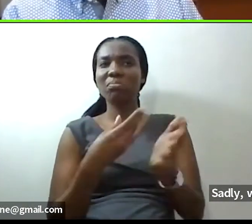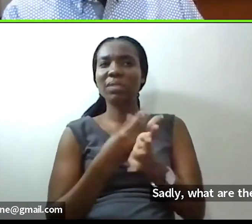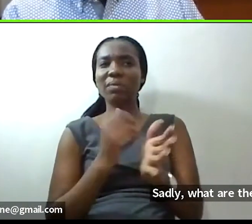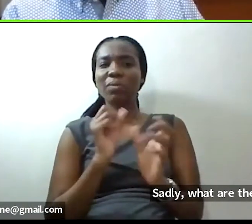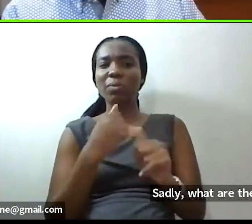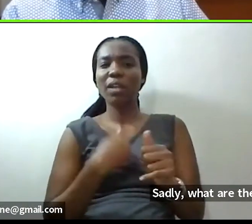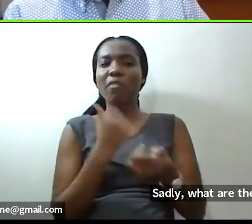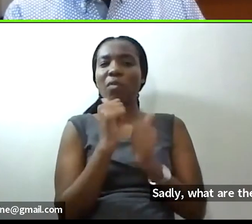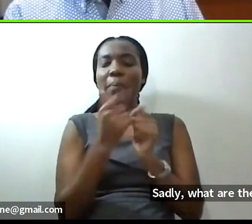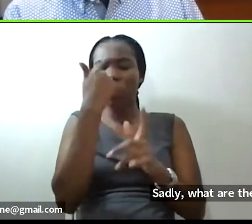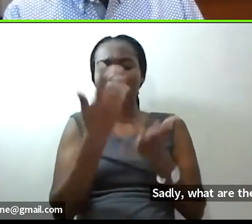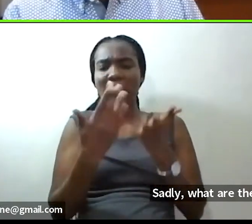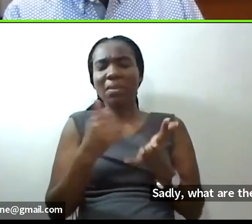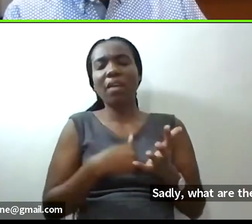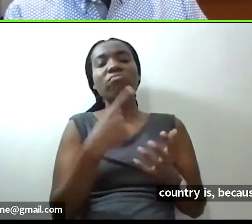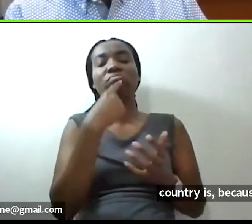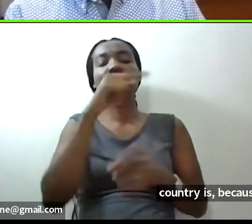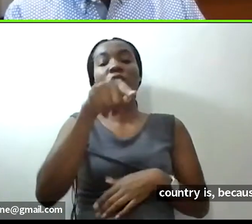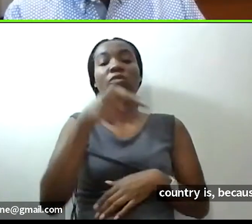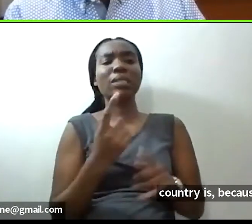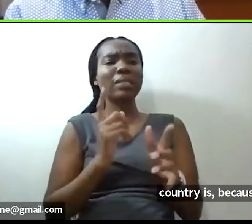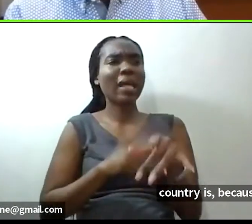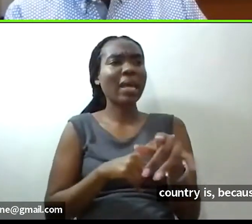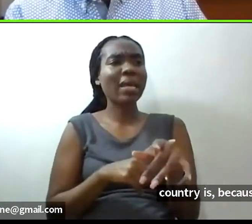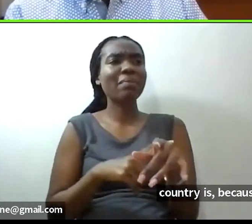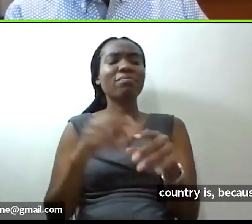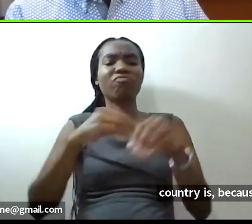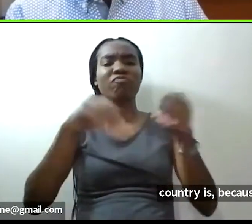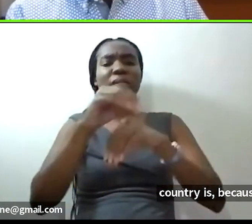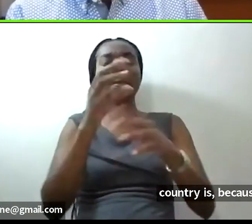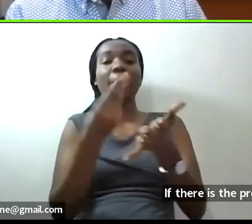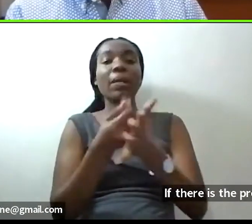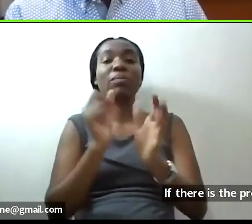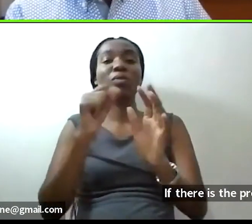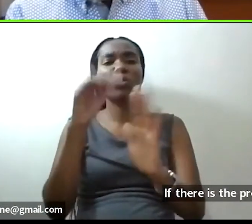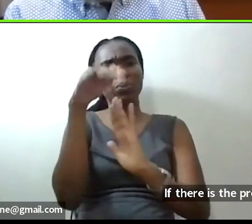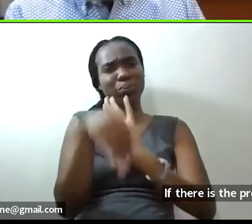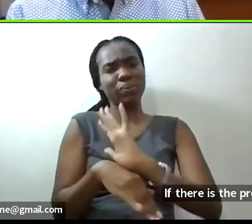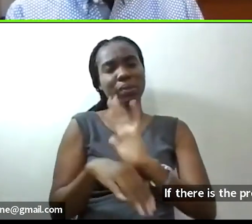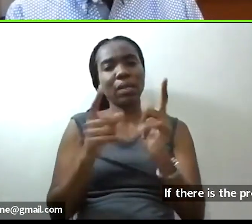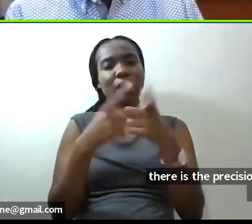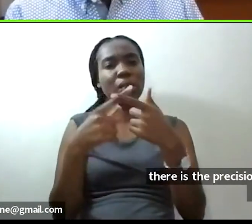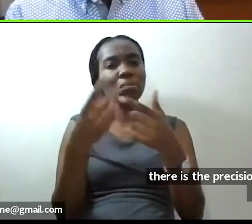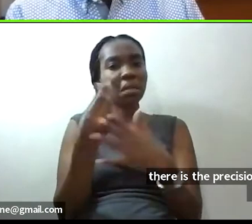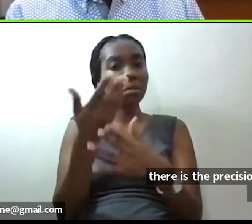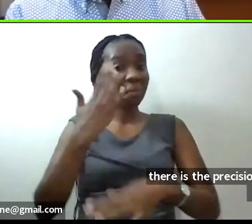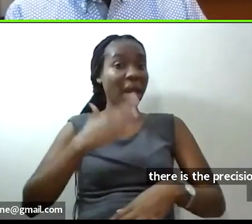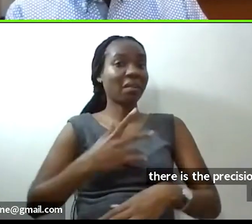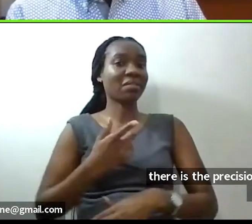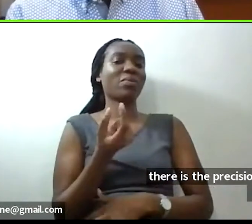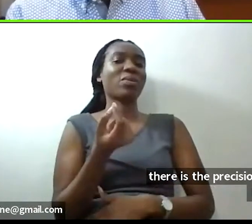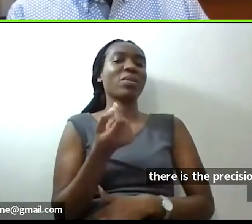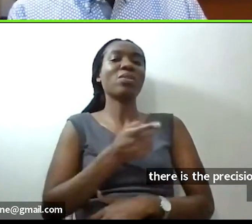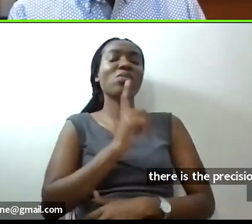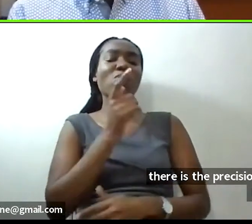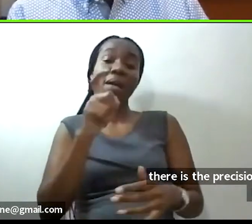100,000, if there is depreciation of the local currency, you'll get less money back. So you consider all those things, which